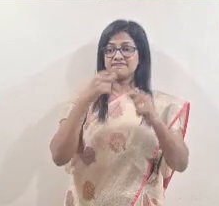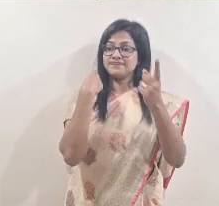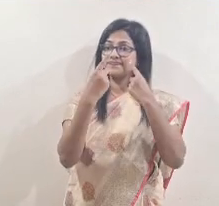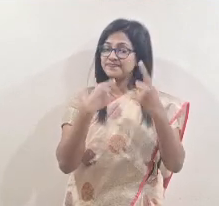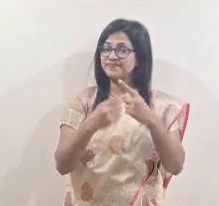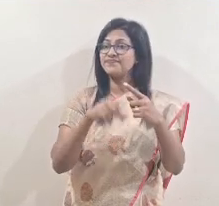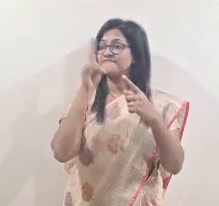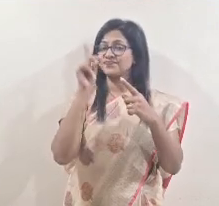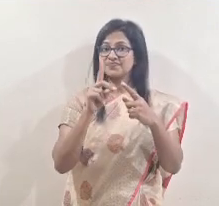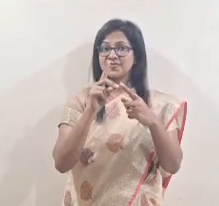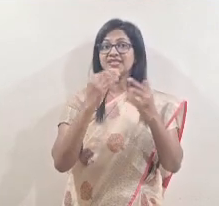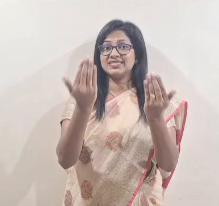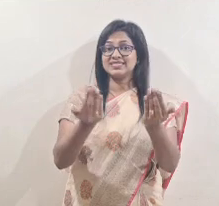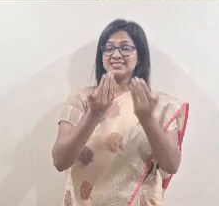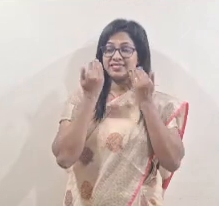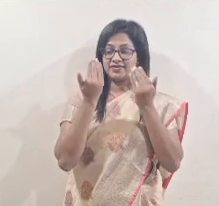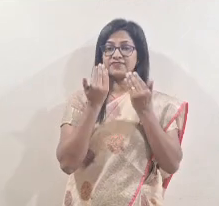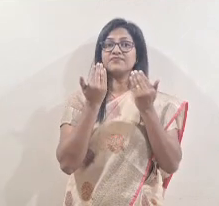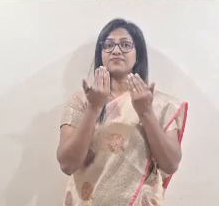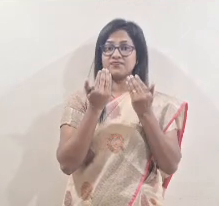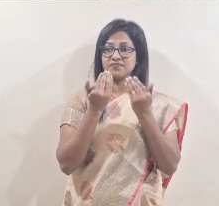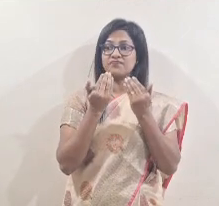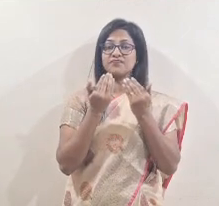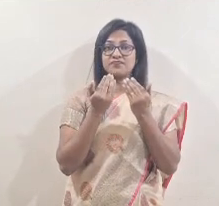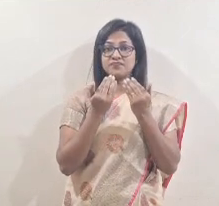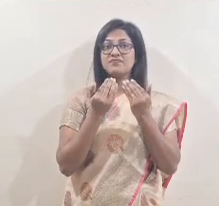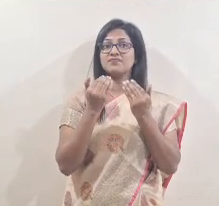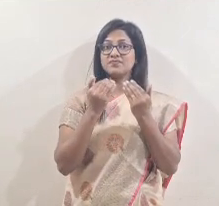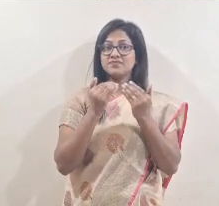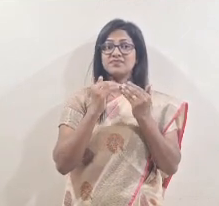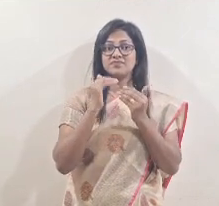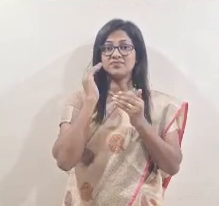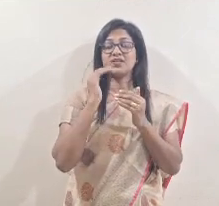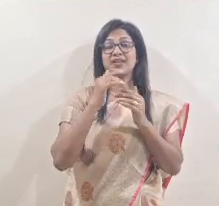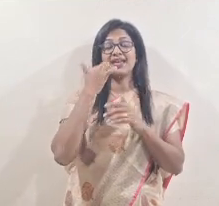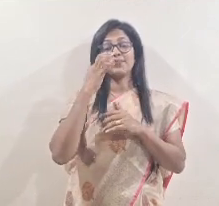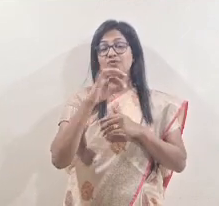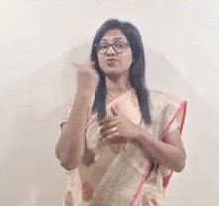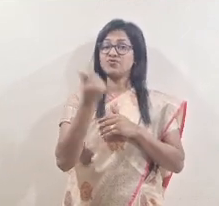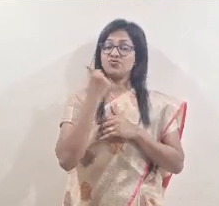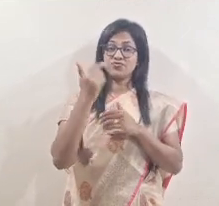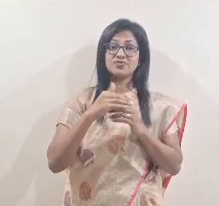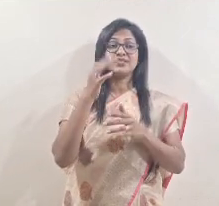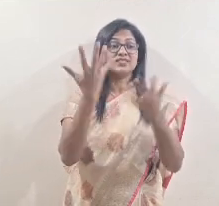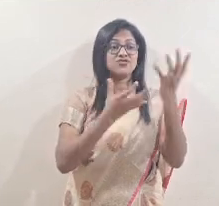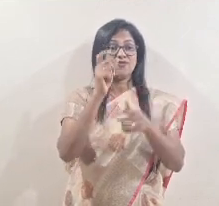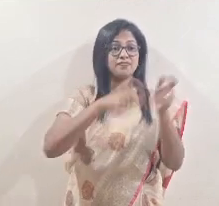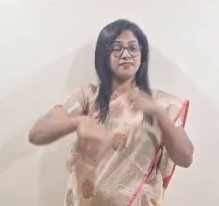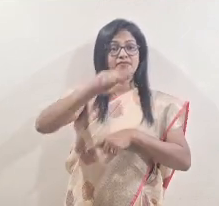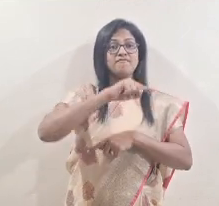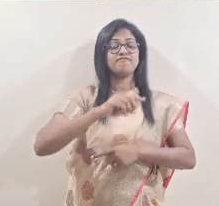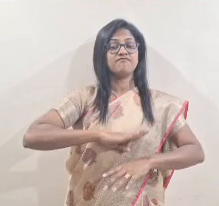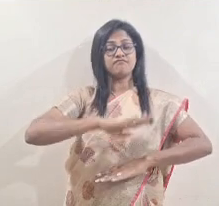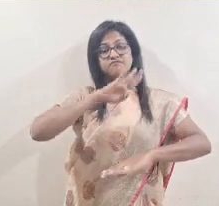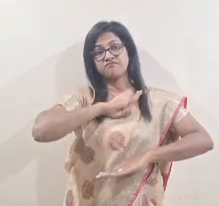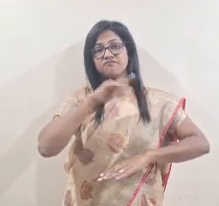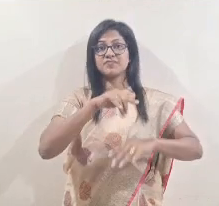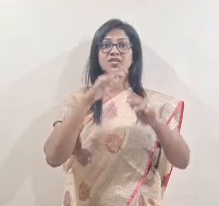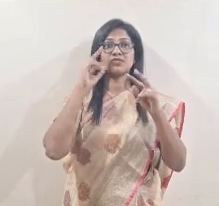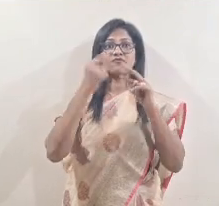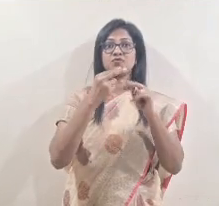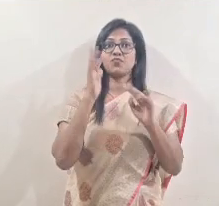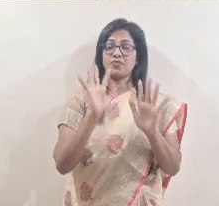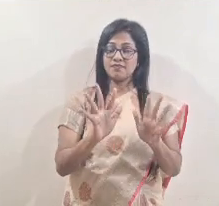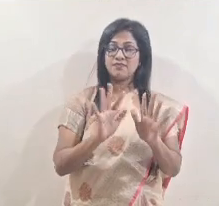analysis. And secondly, safety is a big hit, because most of the shoppers are satisfied with this